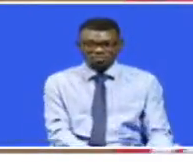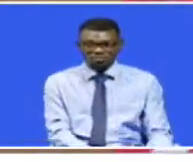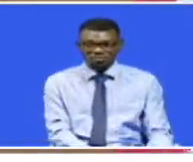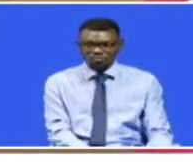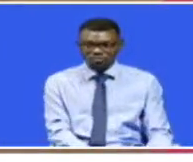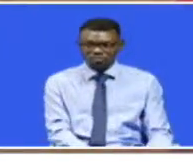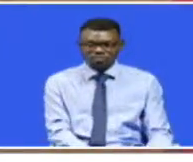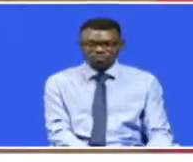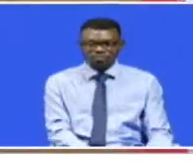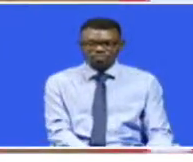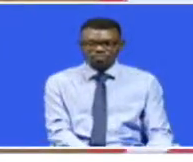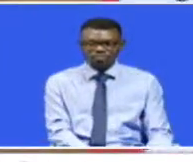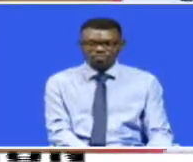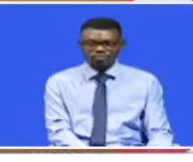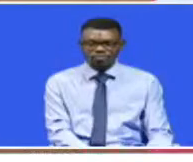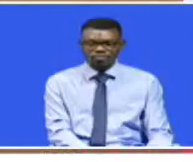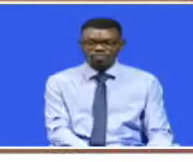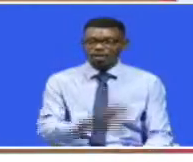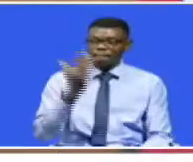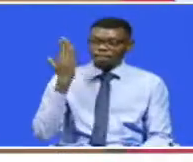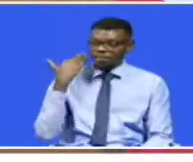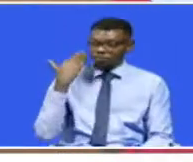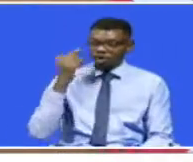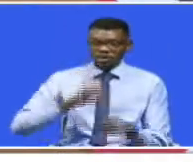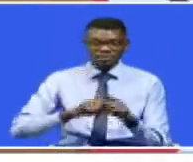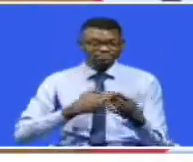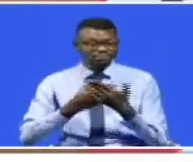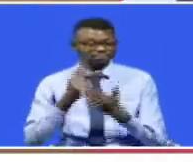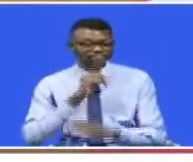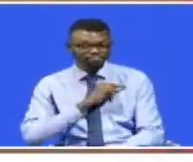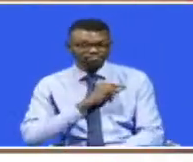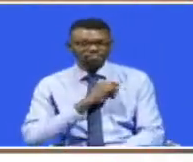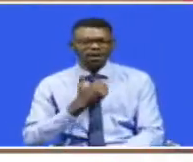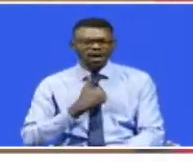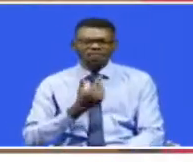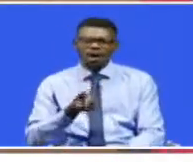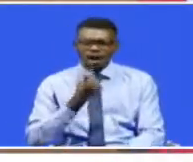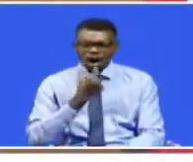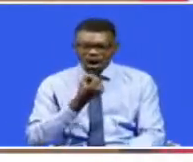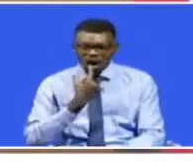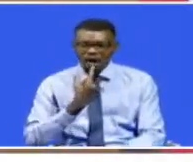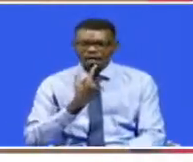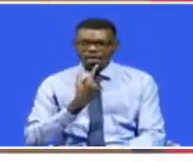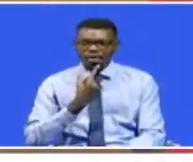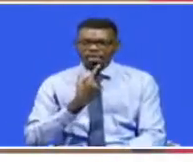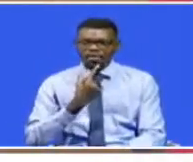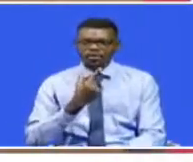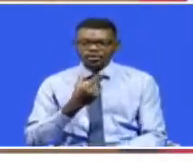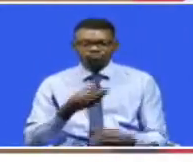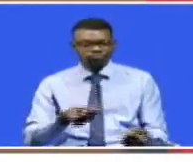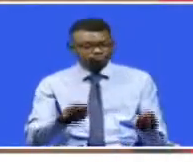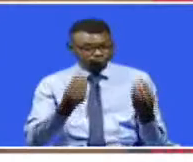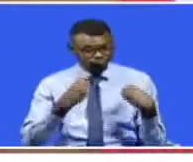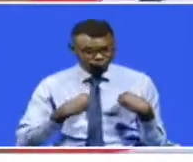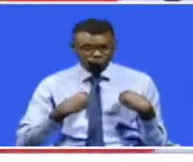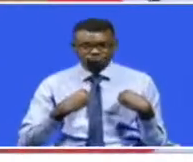they put me on a certain drug that they were